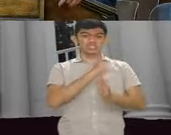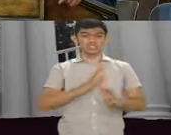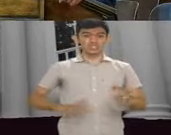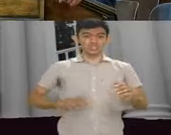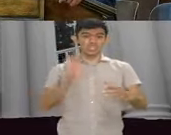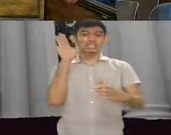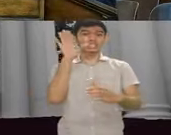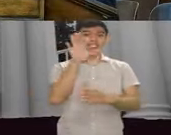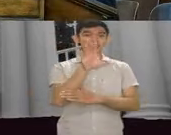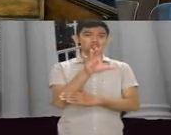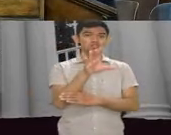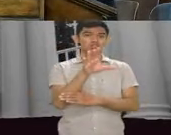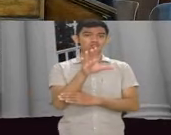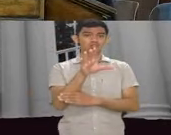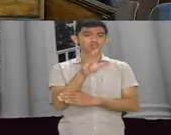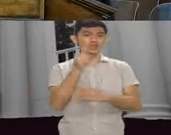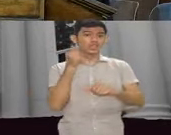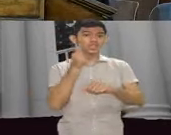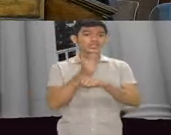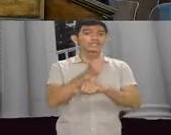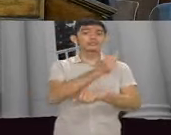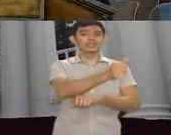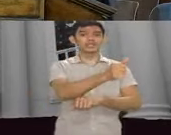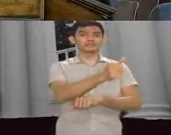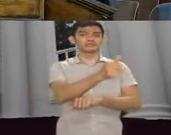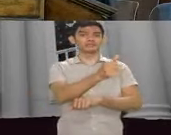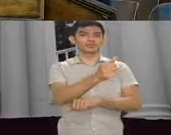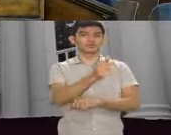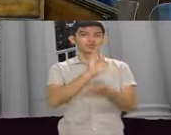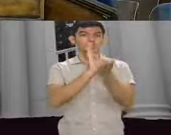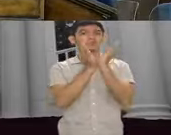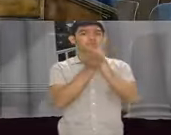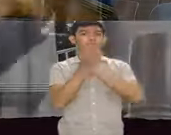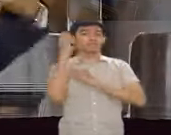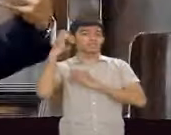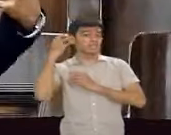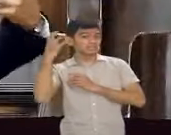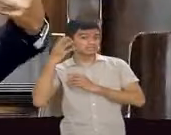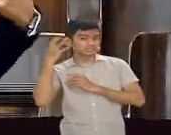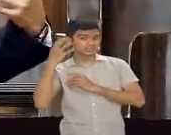crazy. And he was in league nga